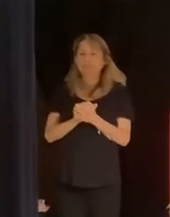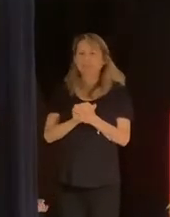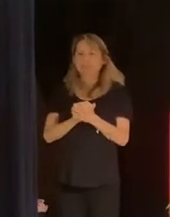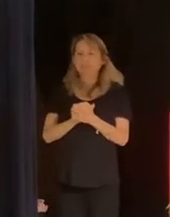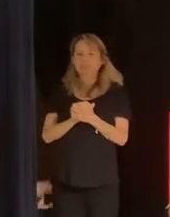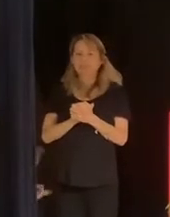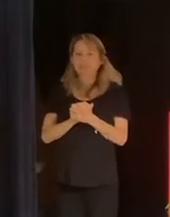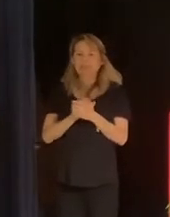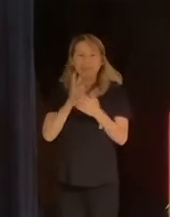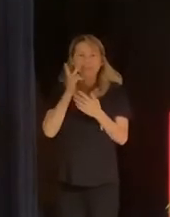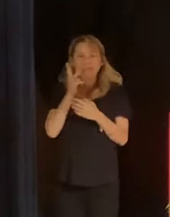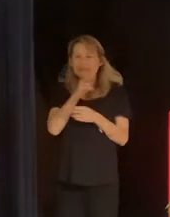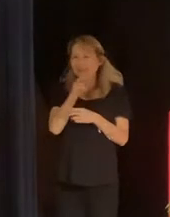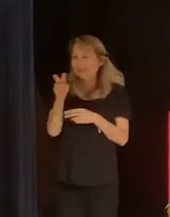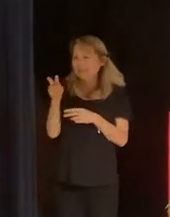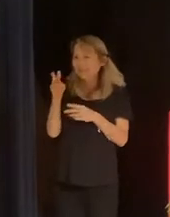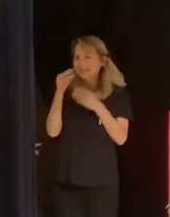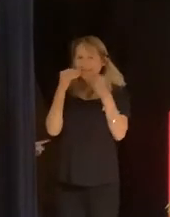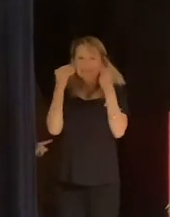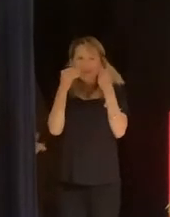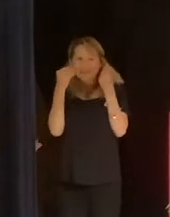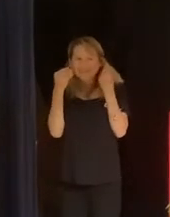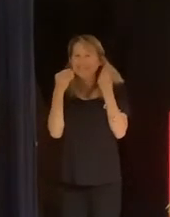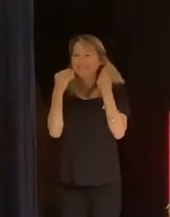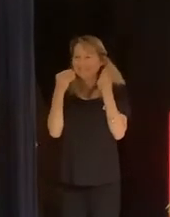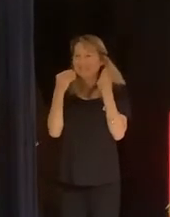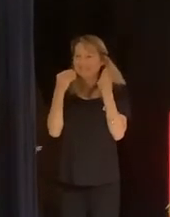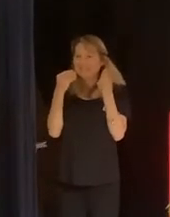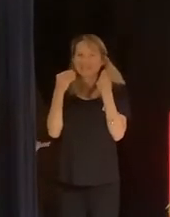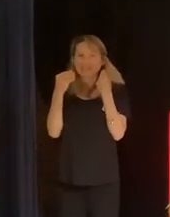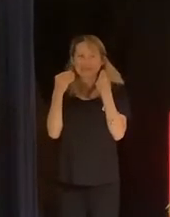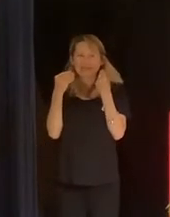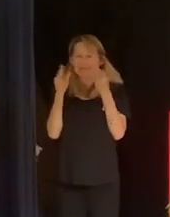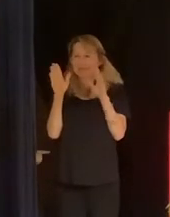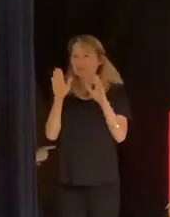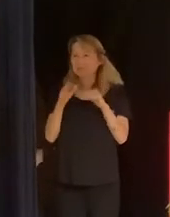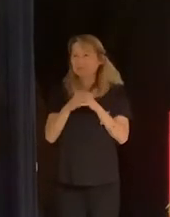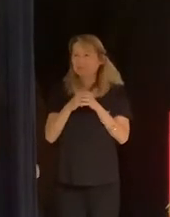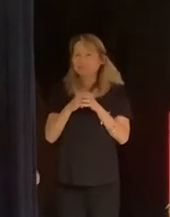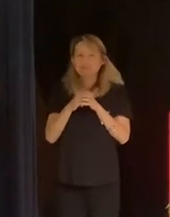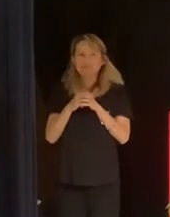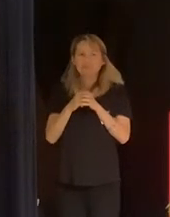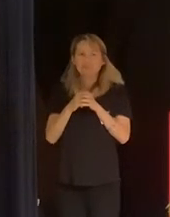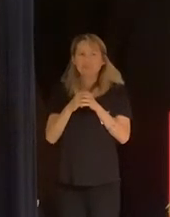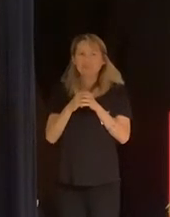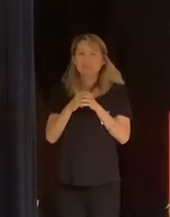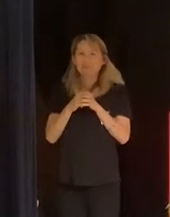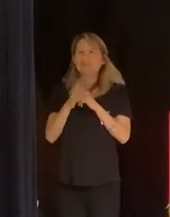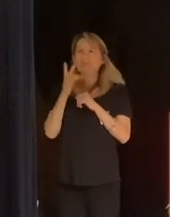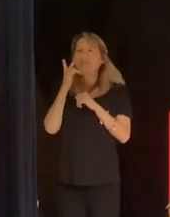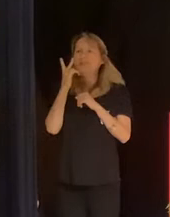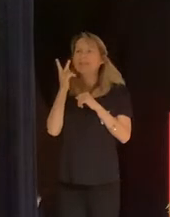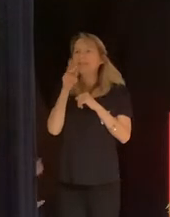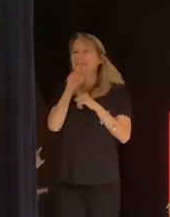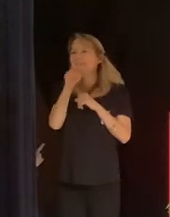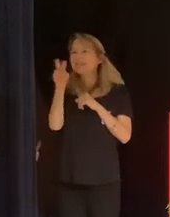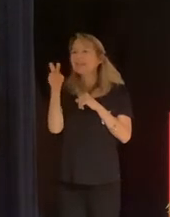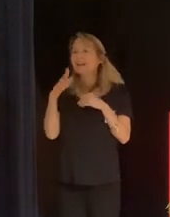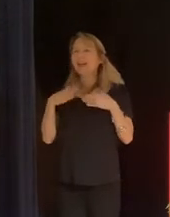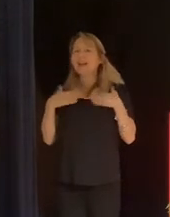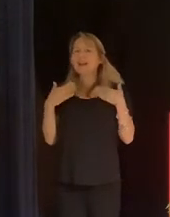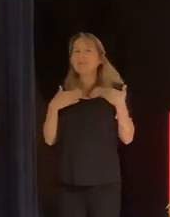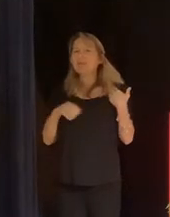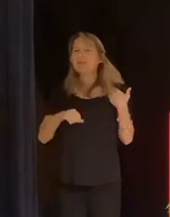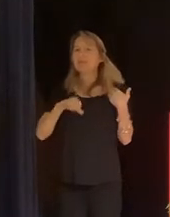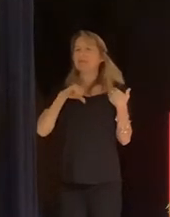many smiling faces amongst our students. and I could see many smiling, happy, and